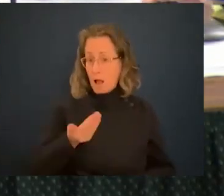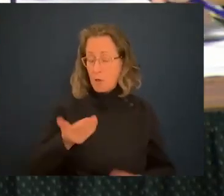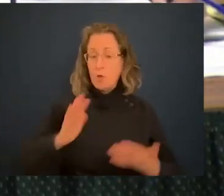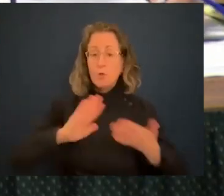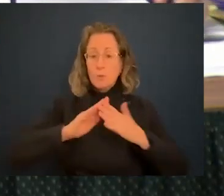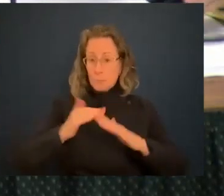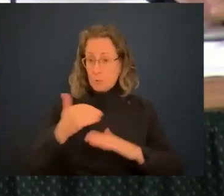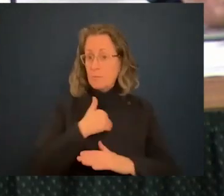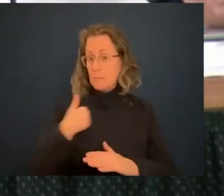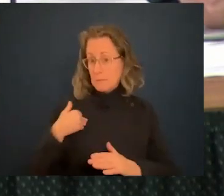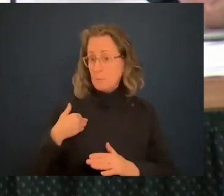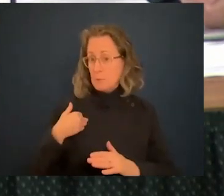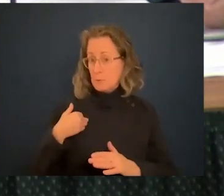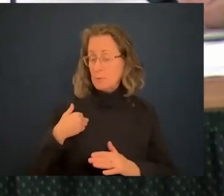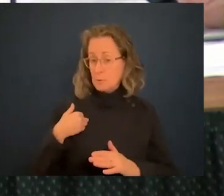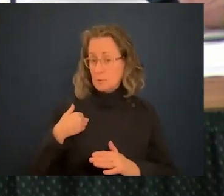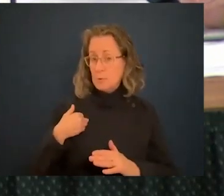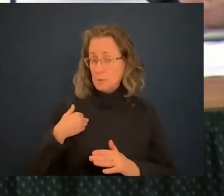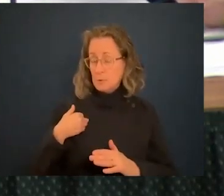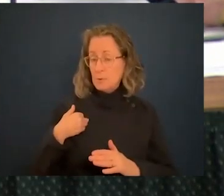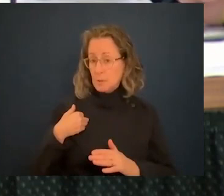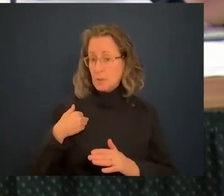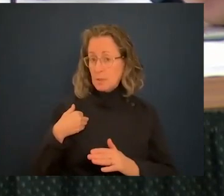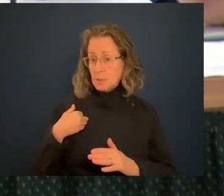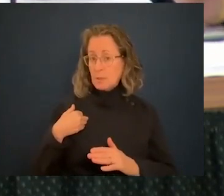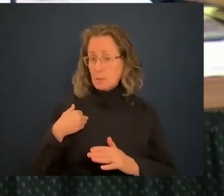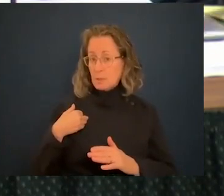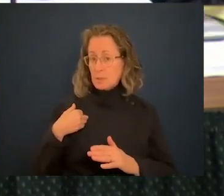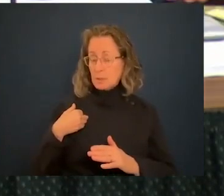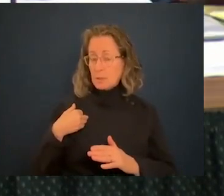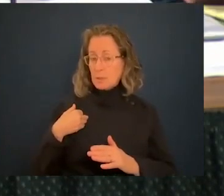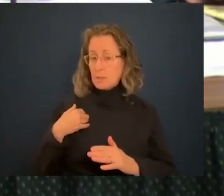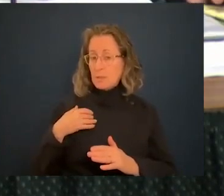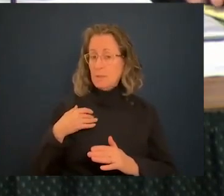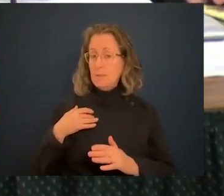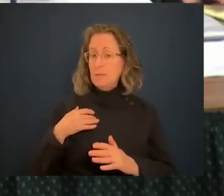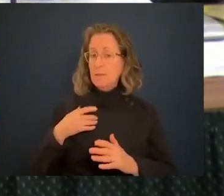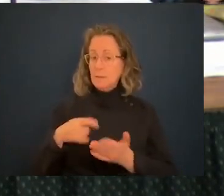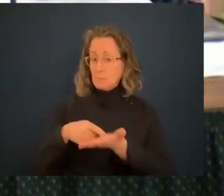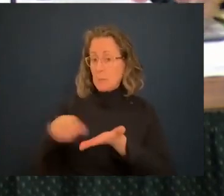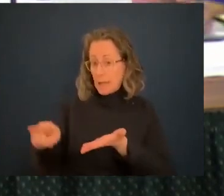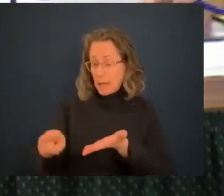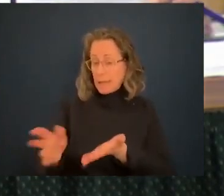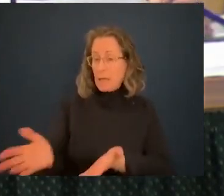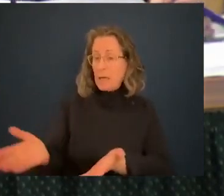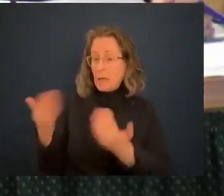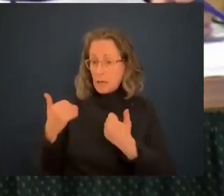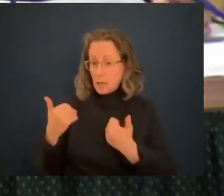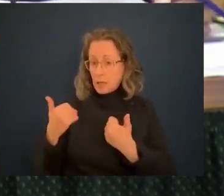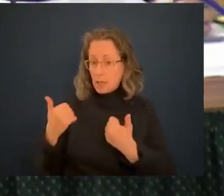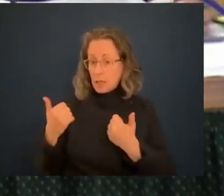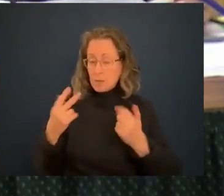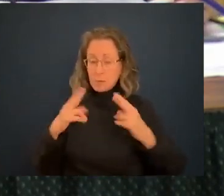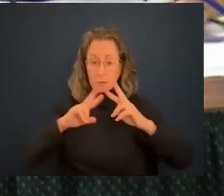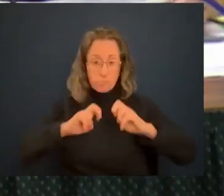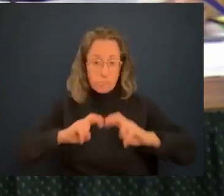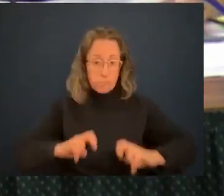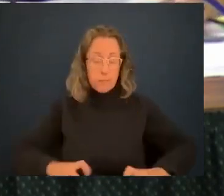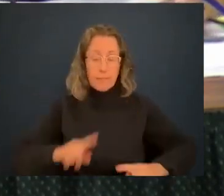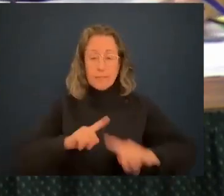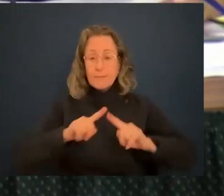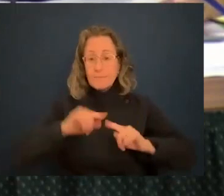um you know judge what ideas are legal and complement existing